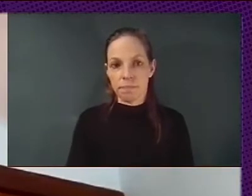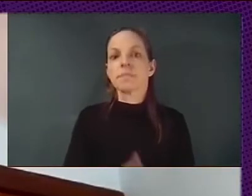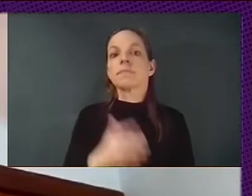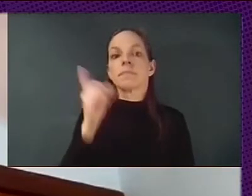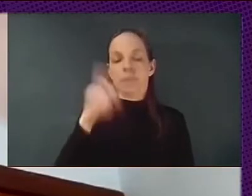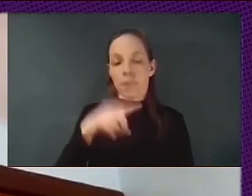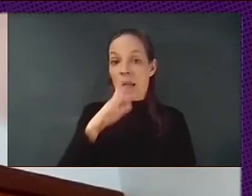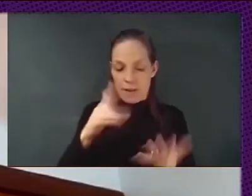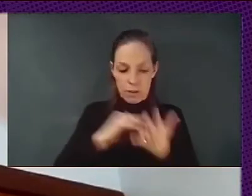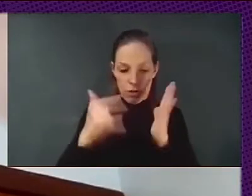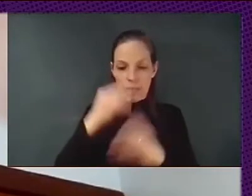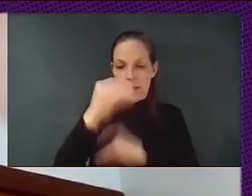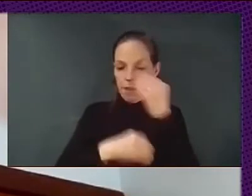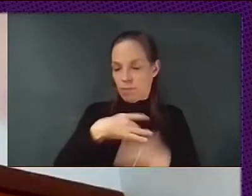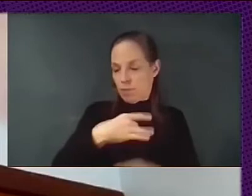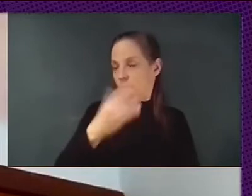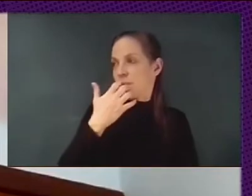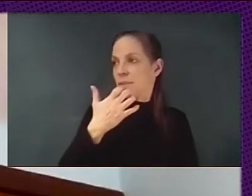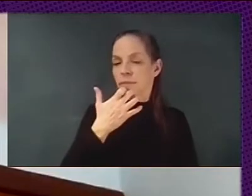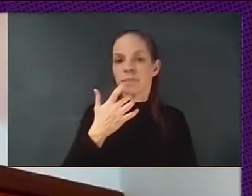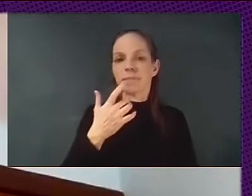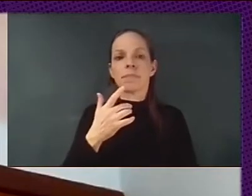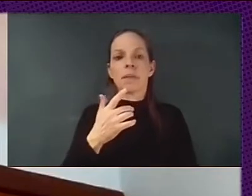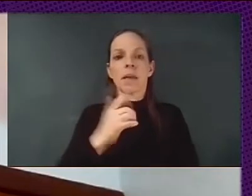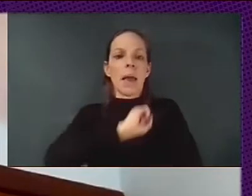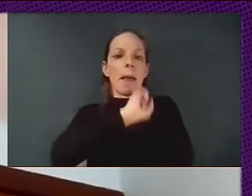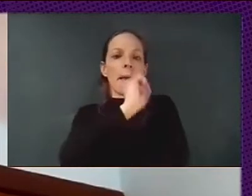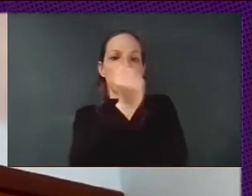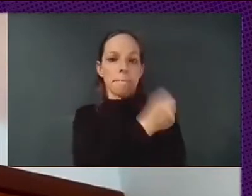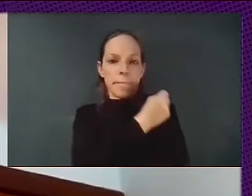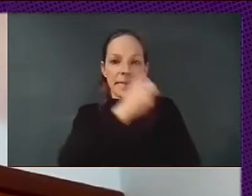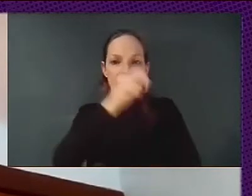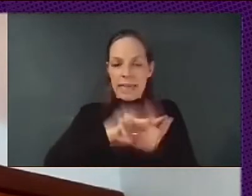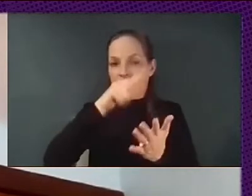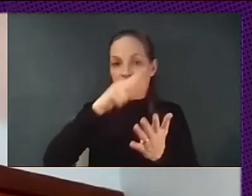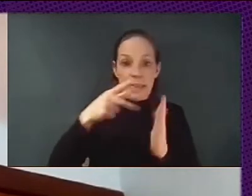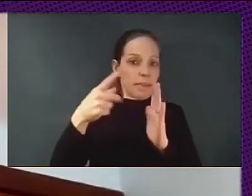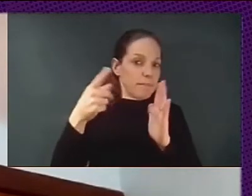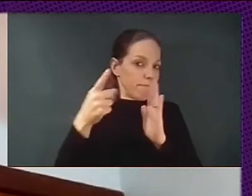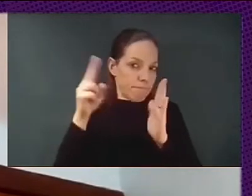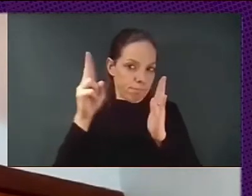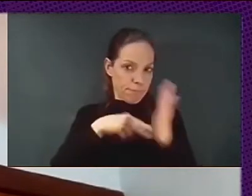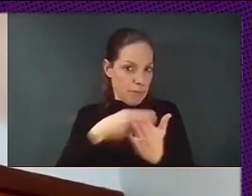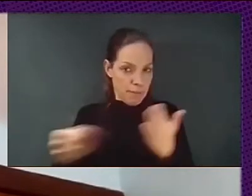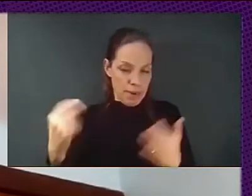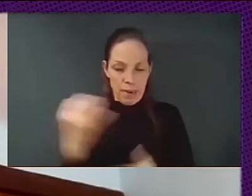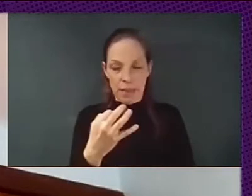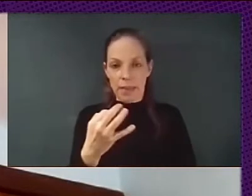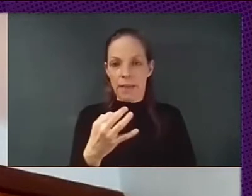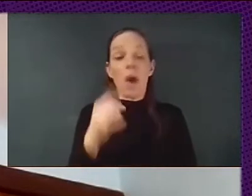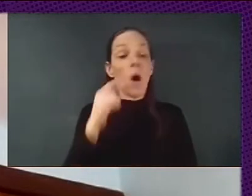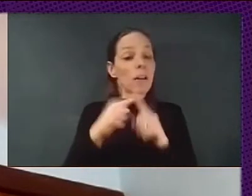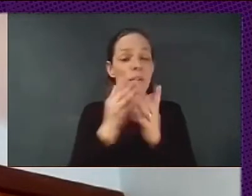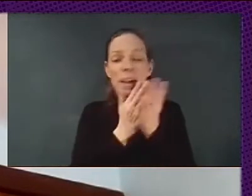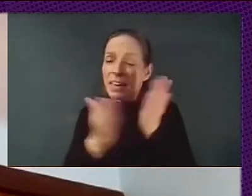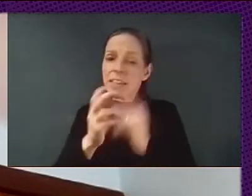getting rid of software copyright, we have to have alternatives in place to produce this kind of technology. And so this is, I think, one thing